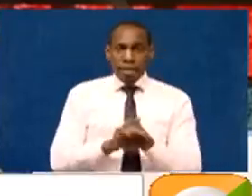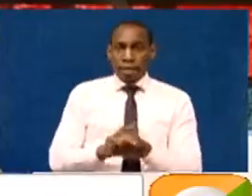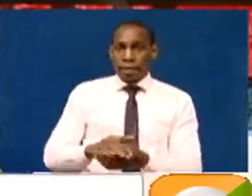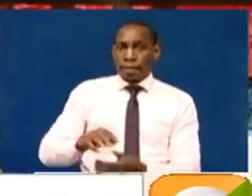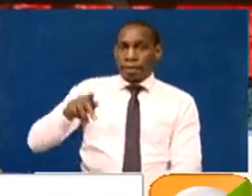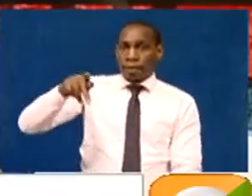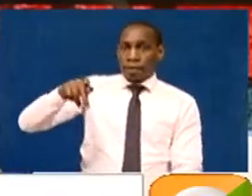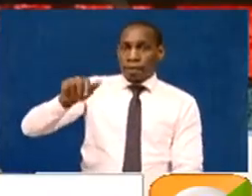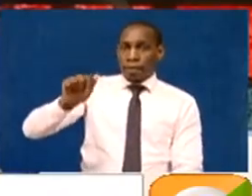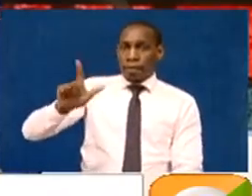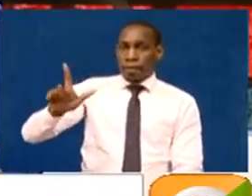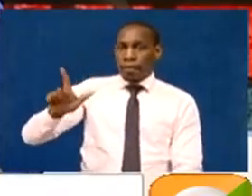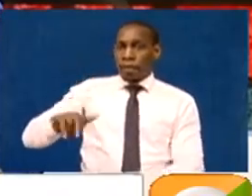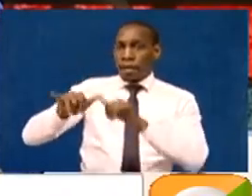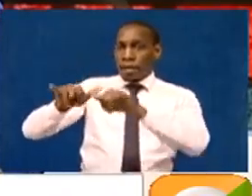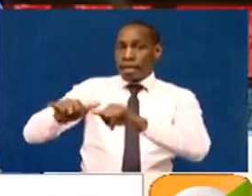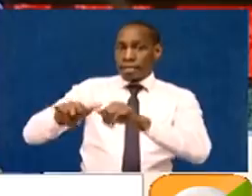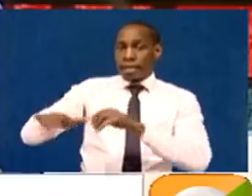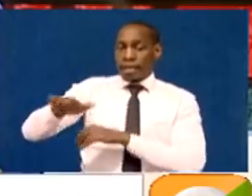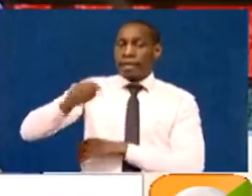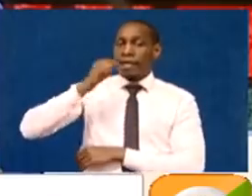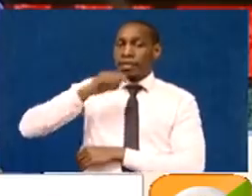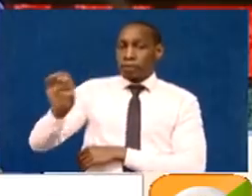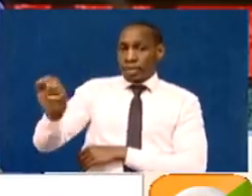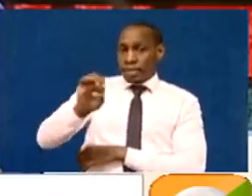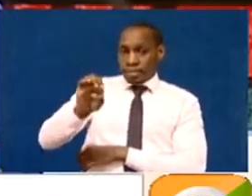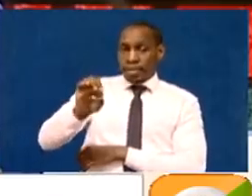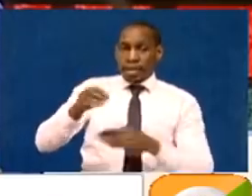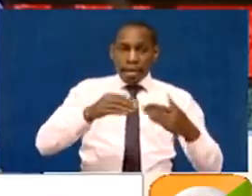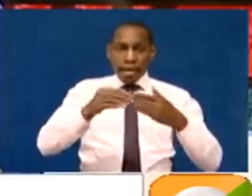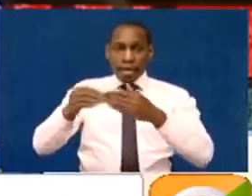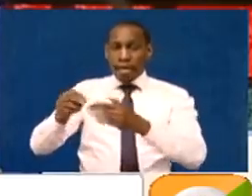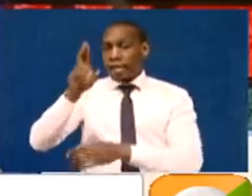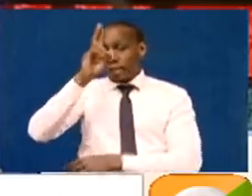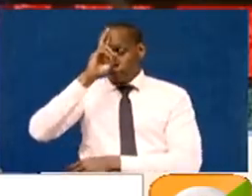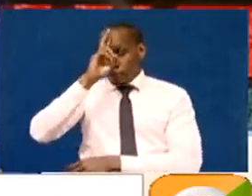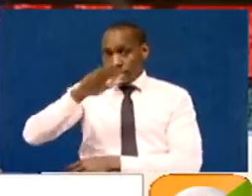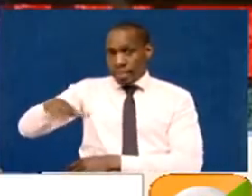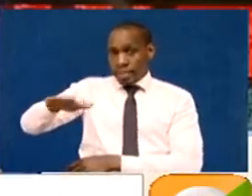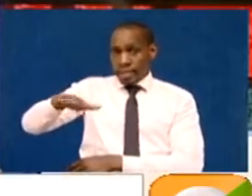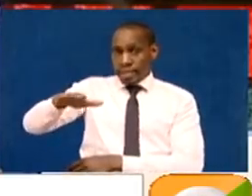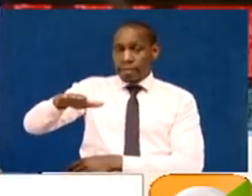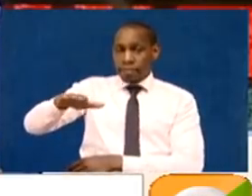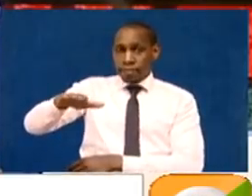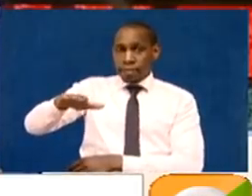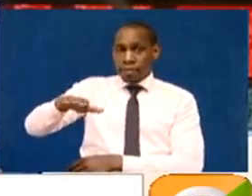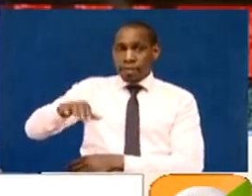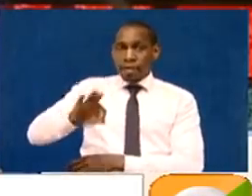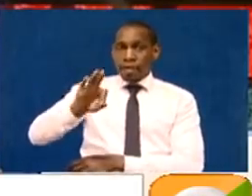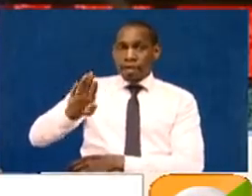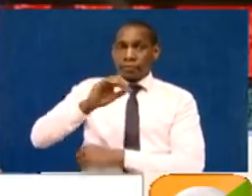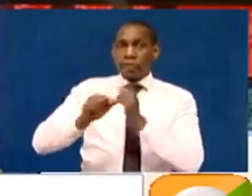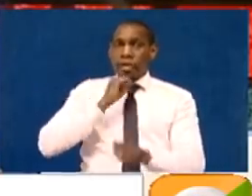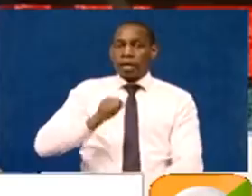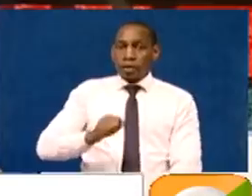Mwaniki, a resident of Malalani in Endau Kitui East, who led the authorities to the location where